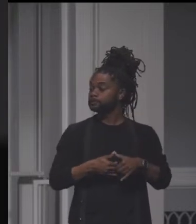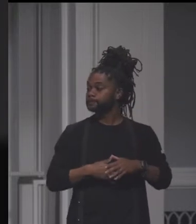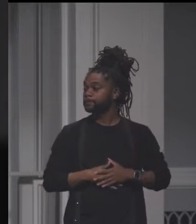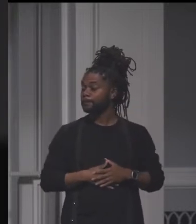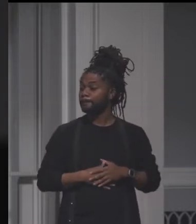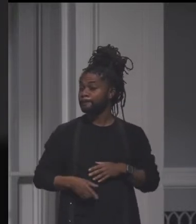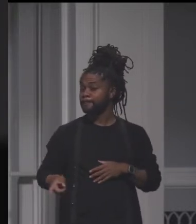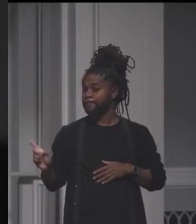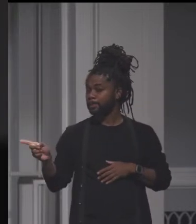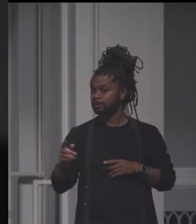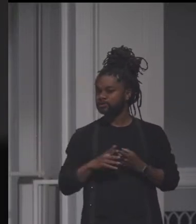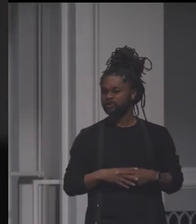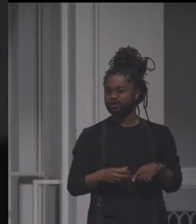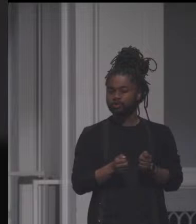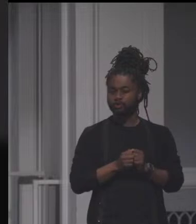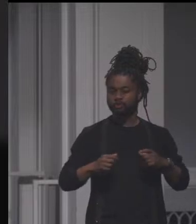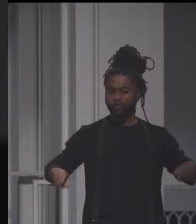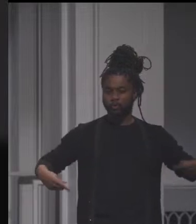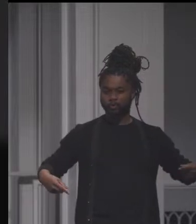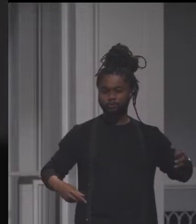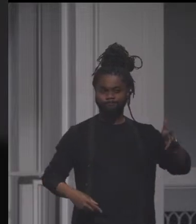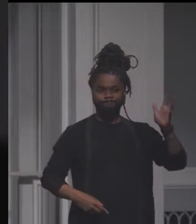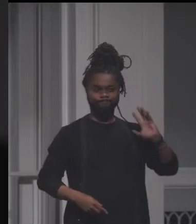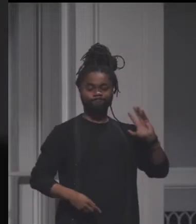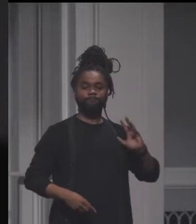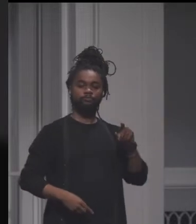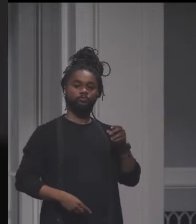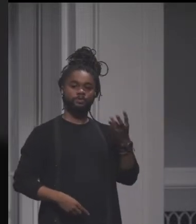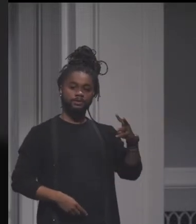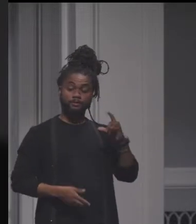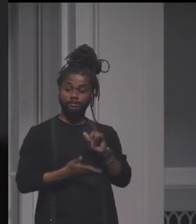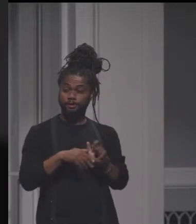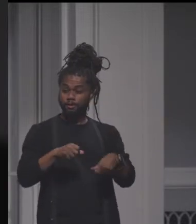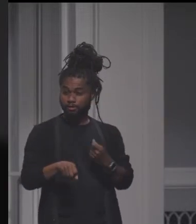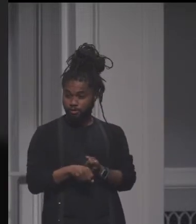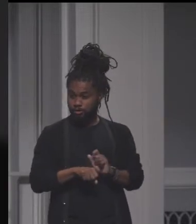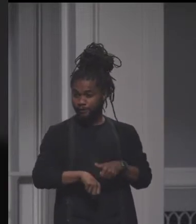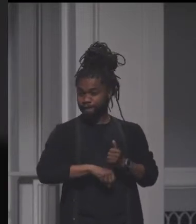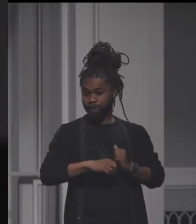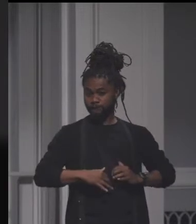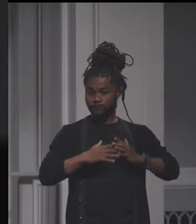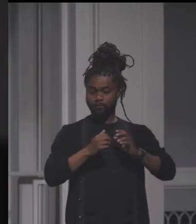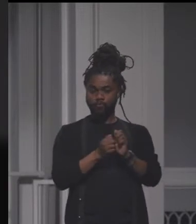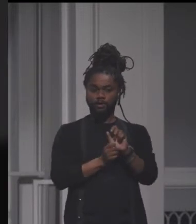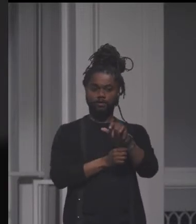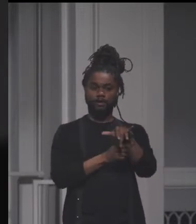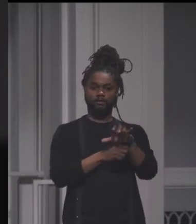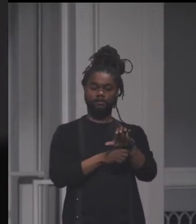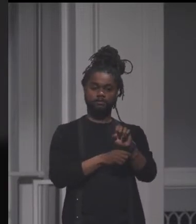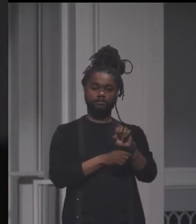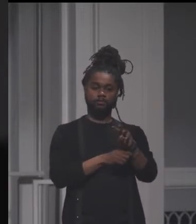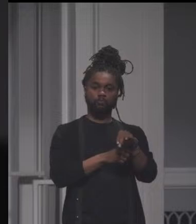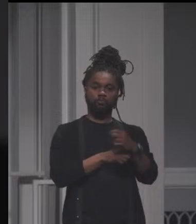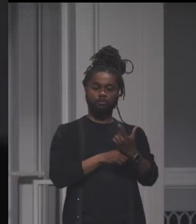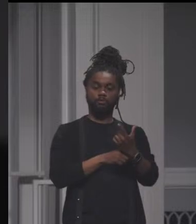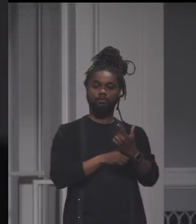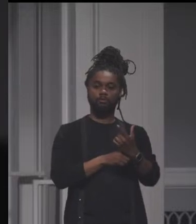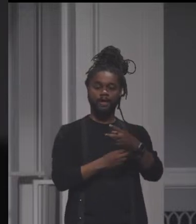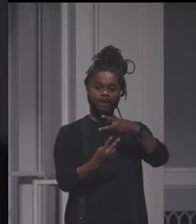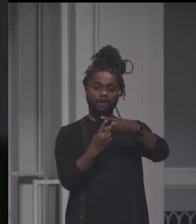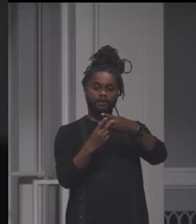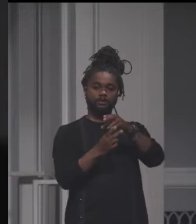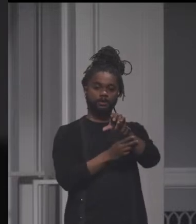Griffith began using a wheelchair in 2016, and in that year founded, and with Alice Wong co-hosted,